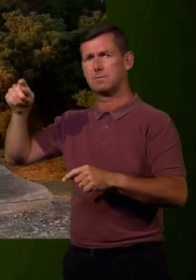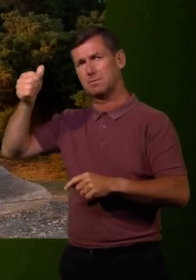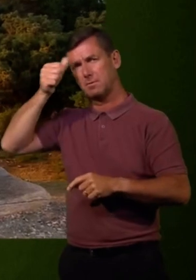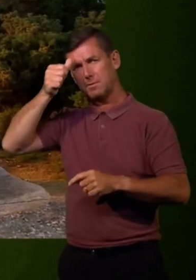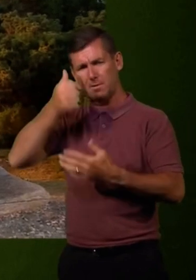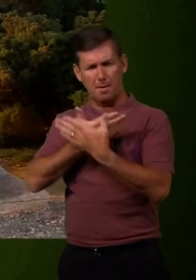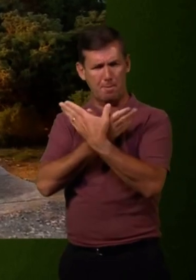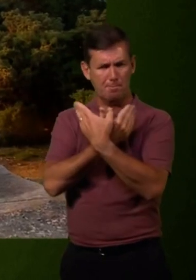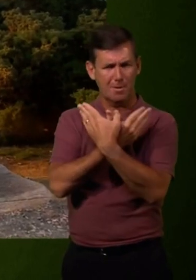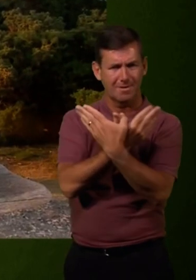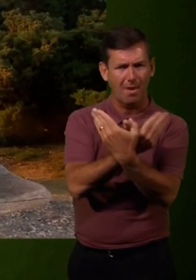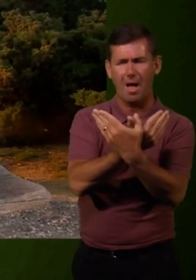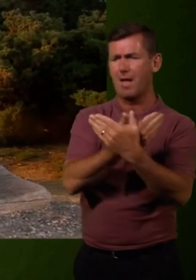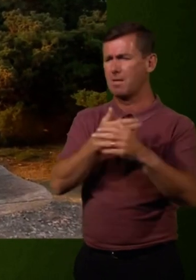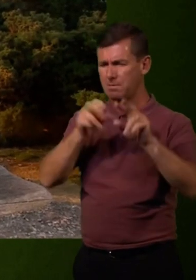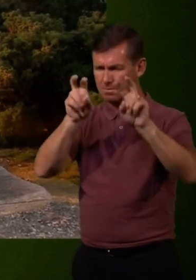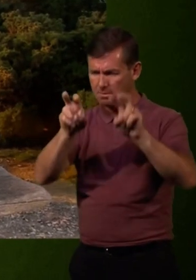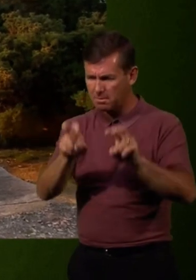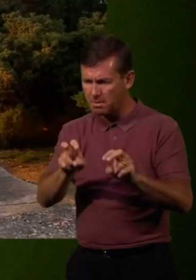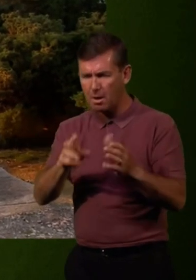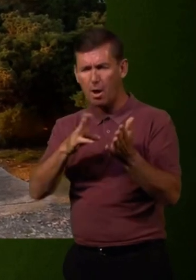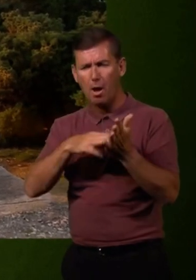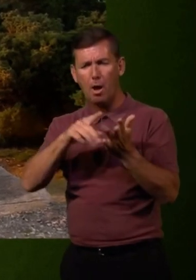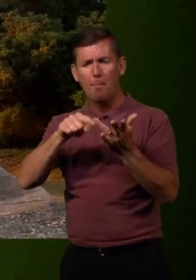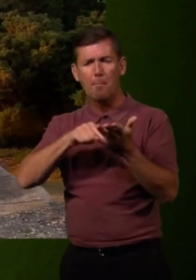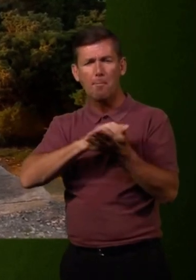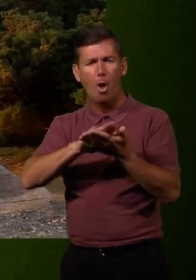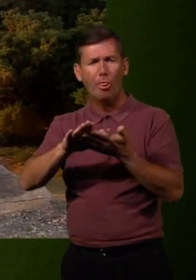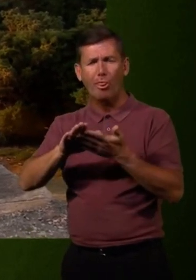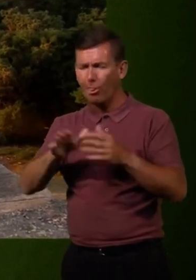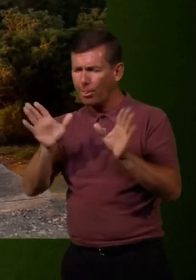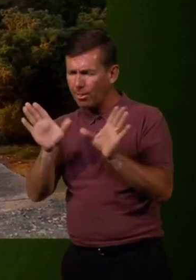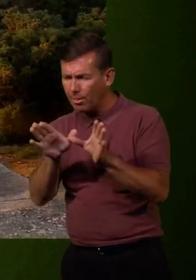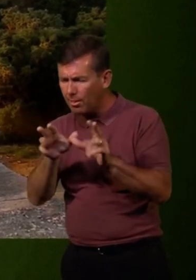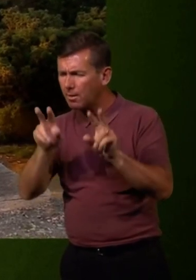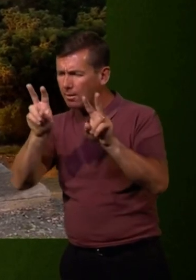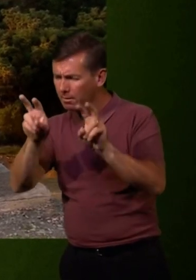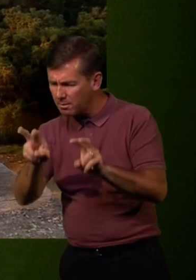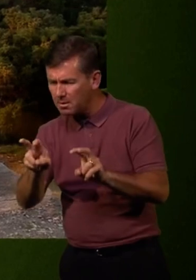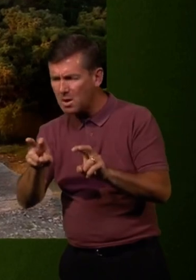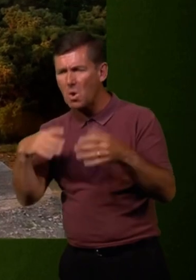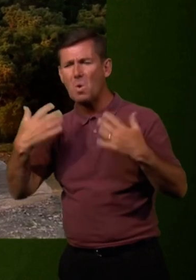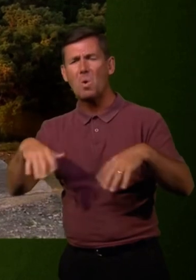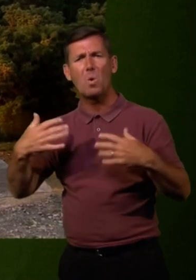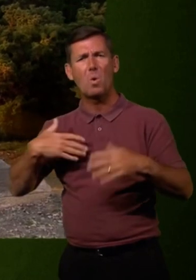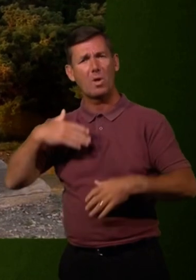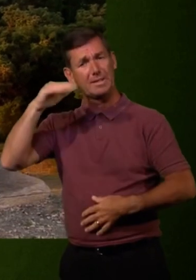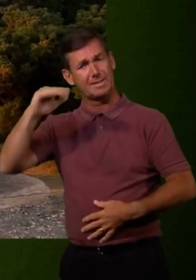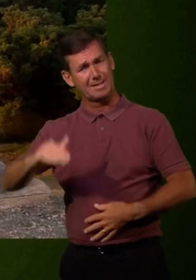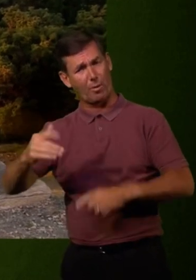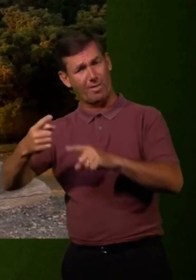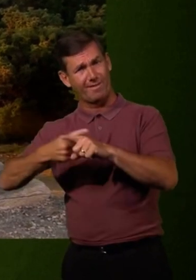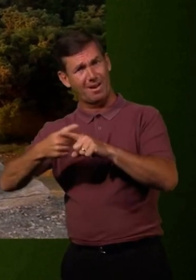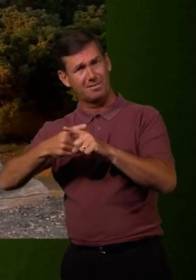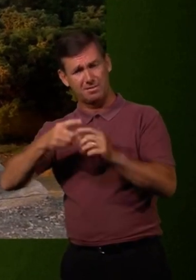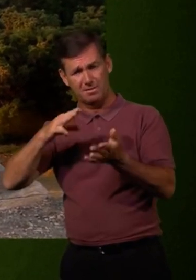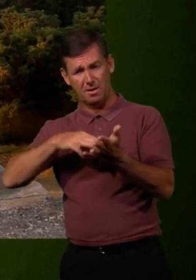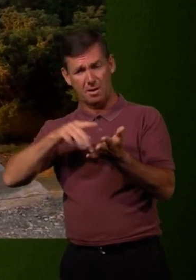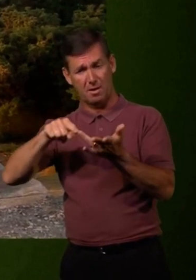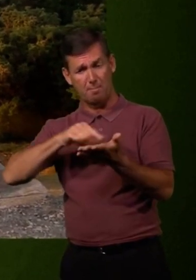Nation's moths tell us that in the last 50 years, the population of larger moths in south of England has gone down